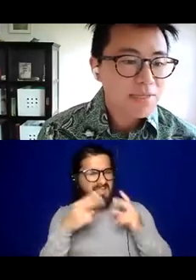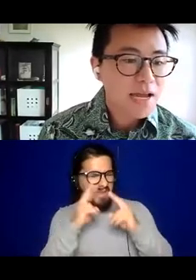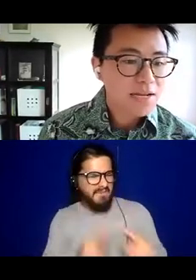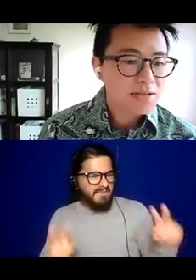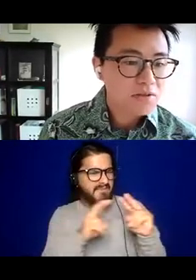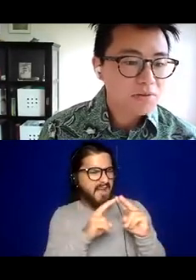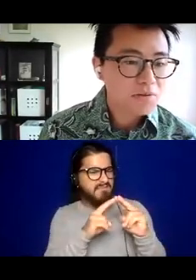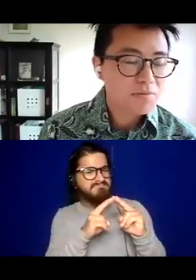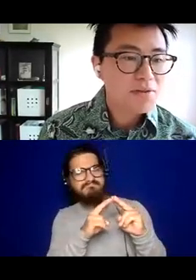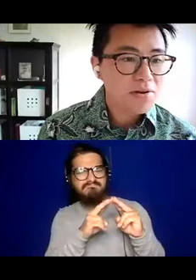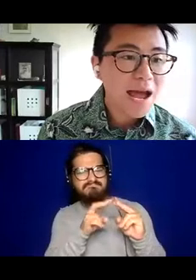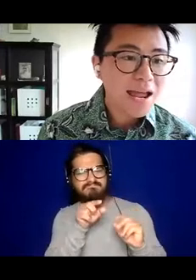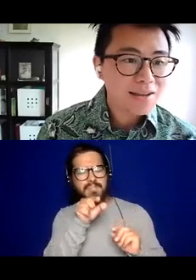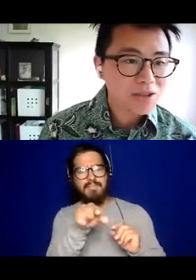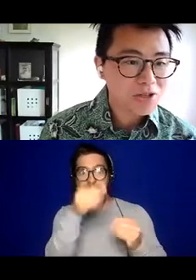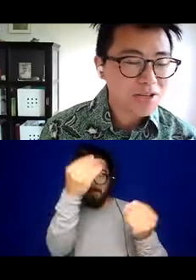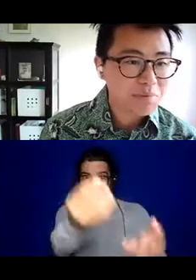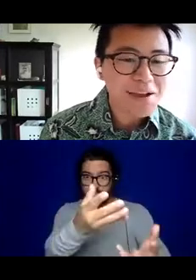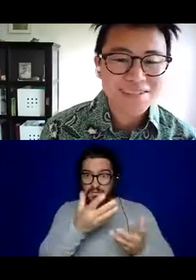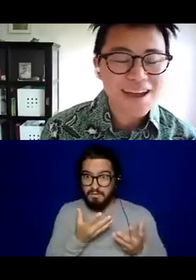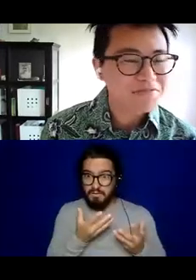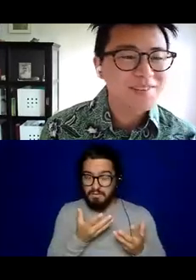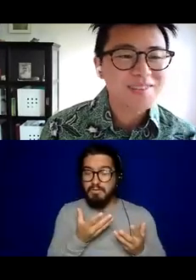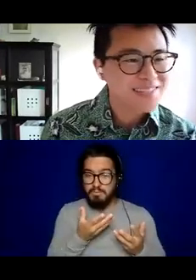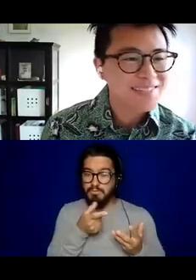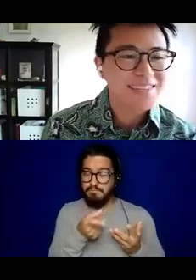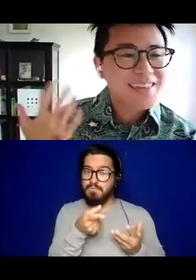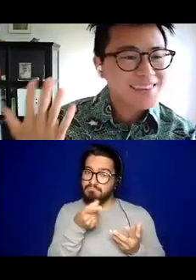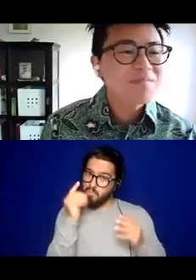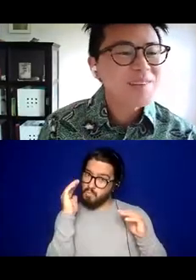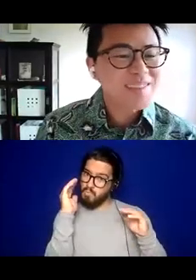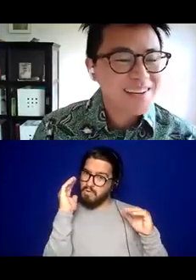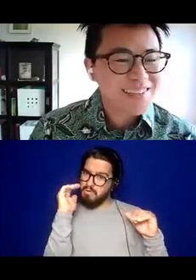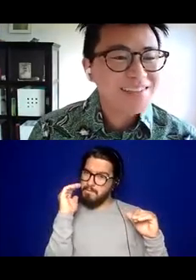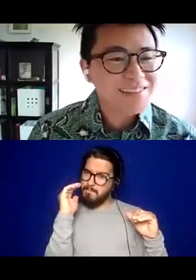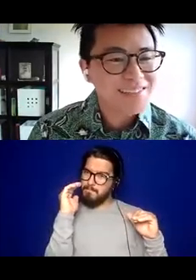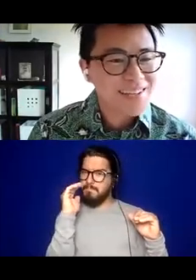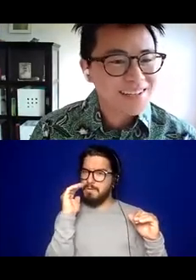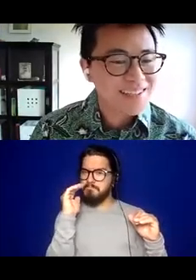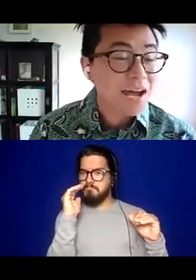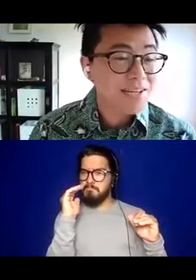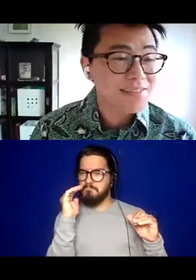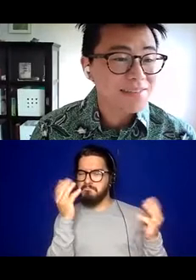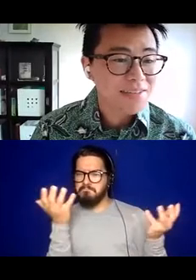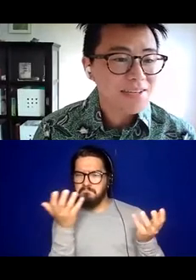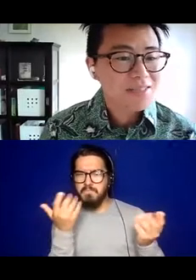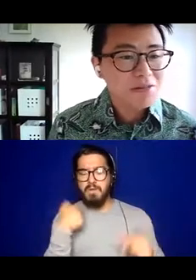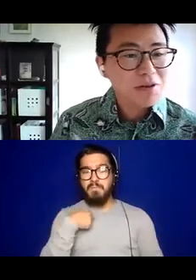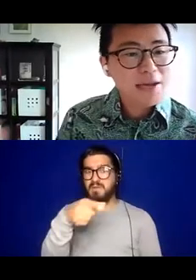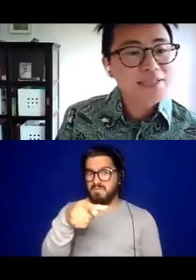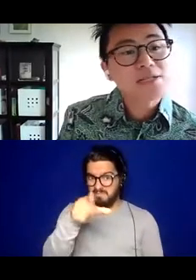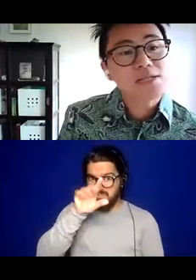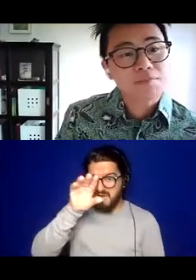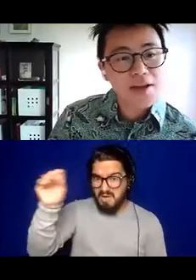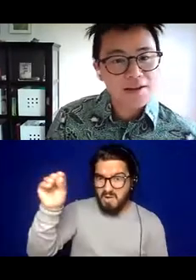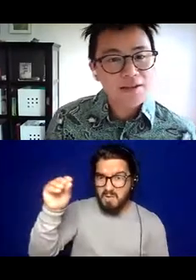some insight into whether or not you should expect that, for instance, this company is going to sell your data to advertisers. So you can